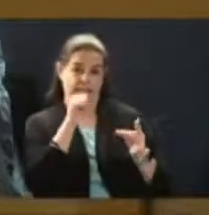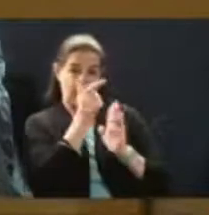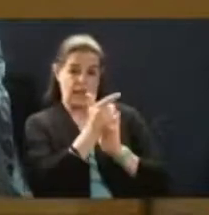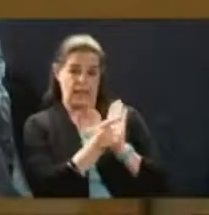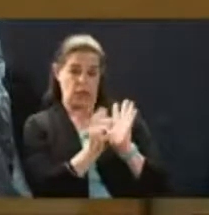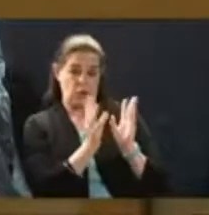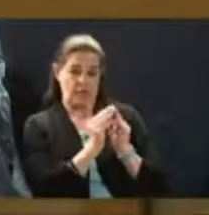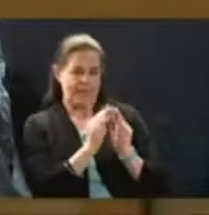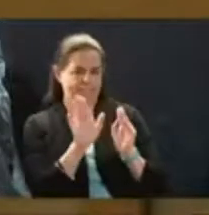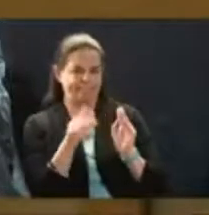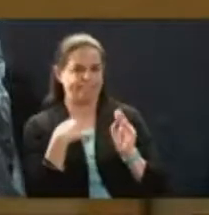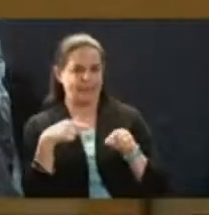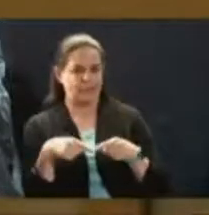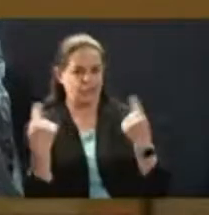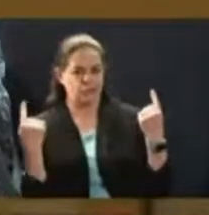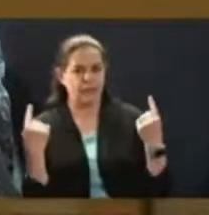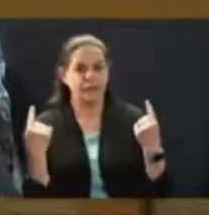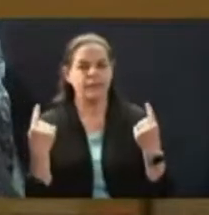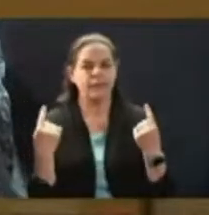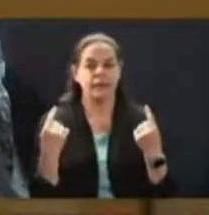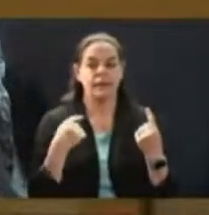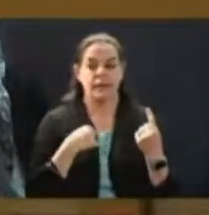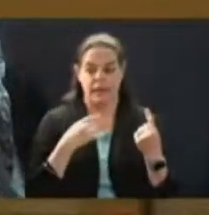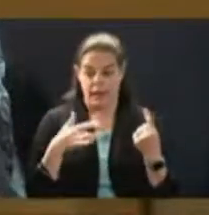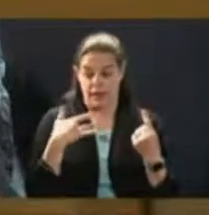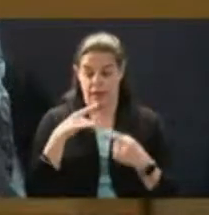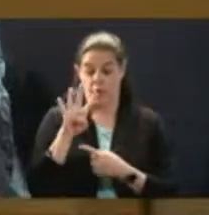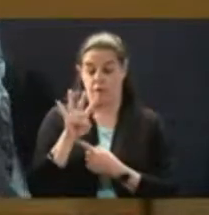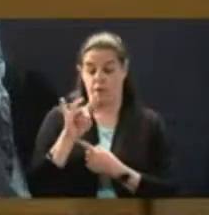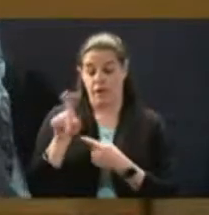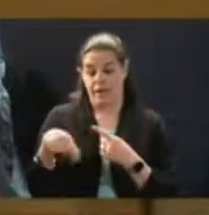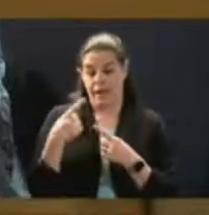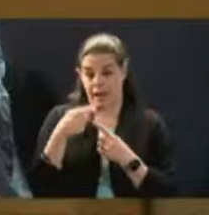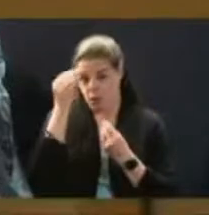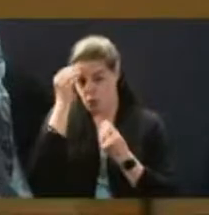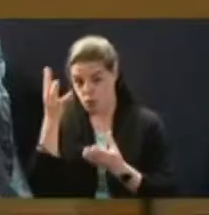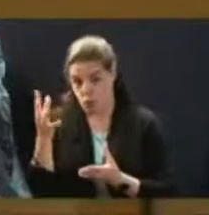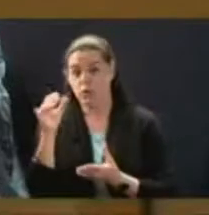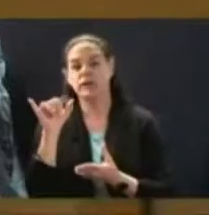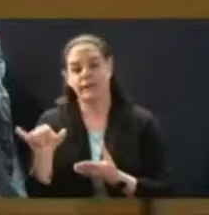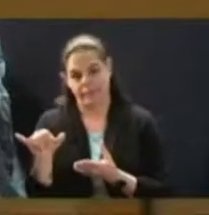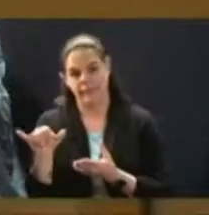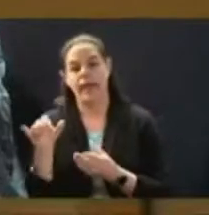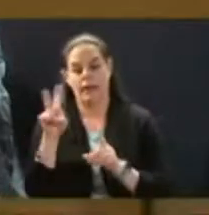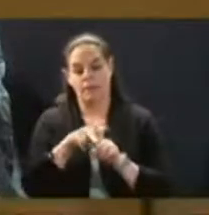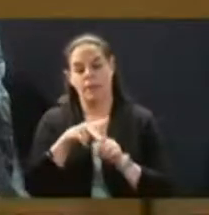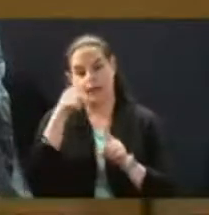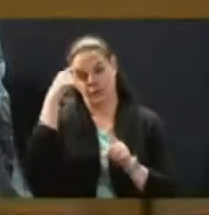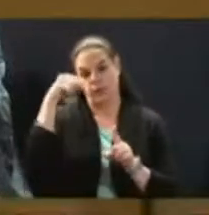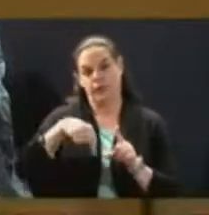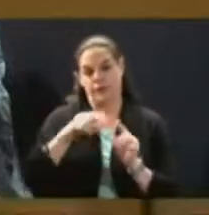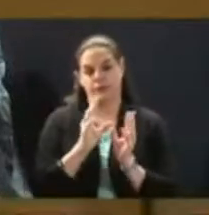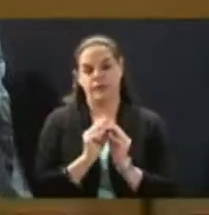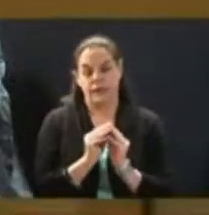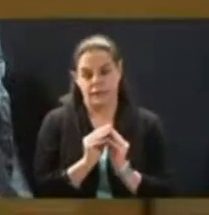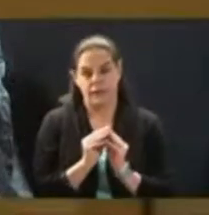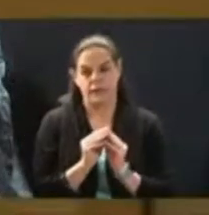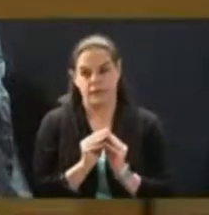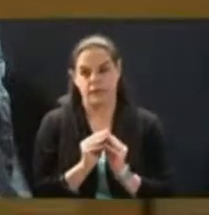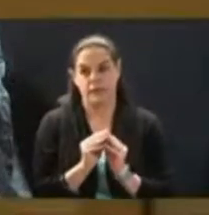I disagree with that. I believe that the 48-hour notice would apply here.